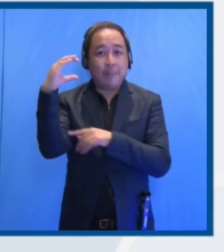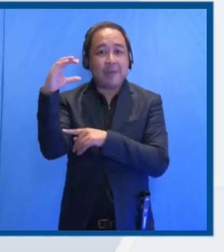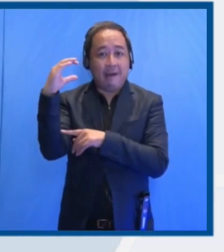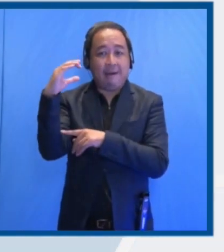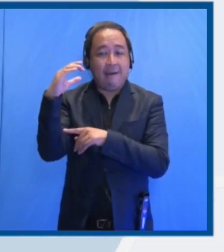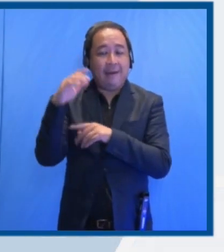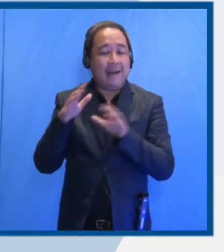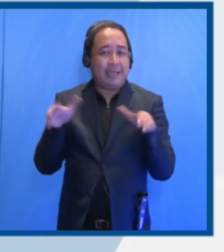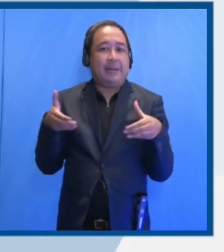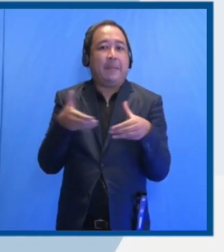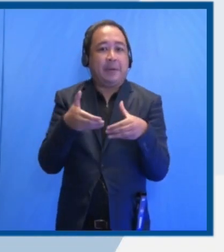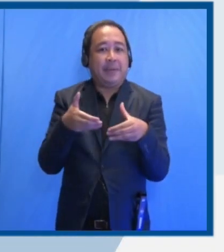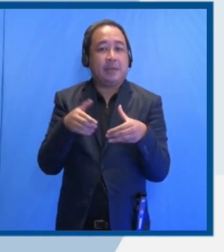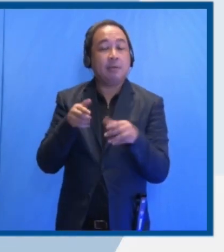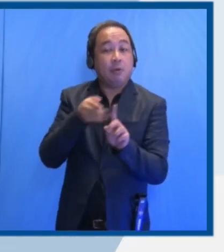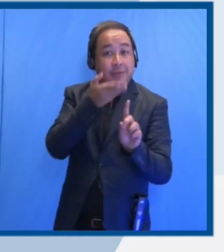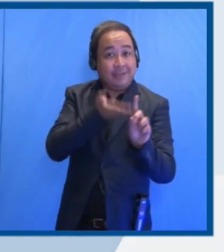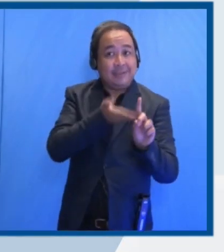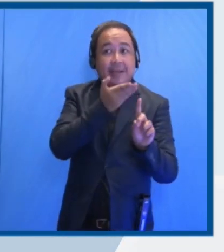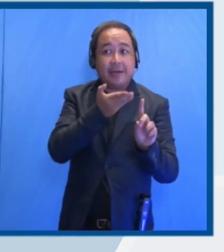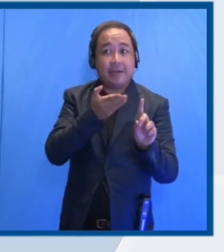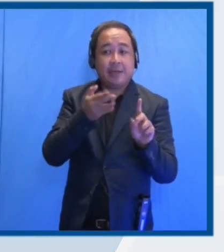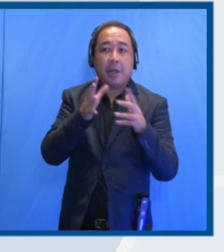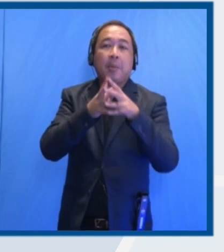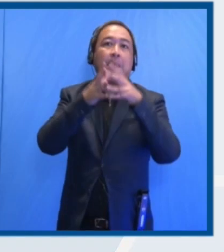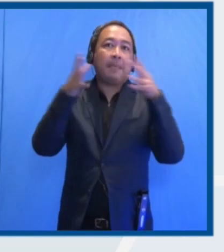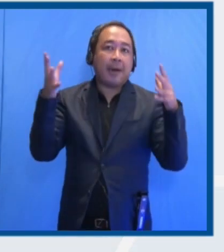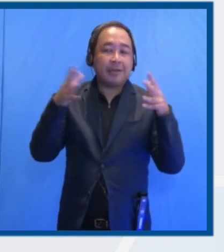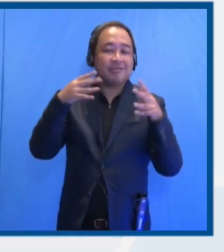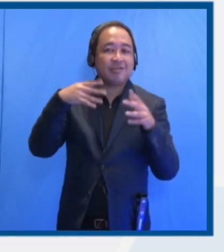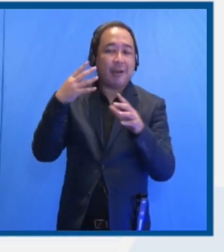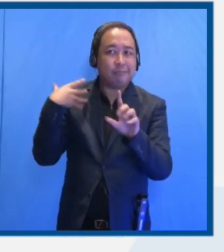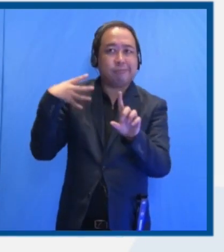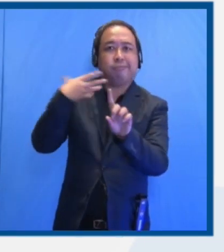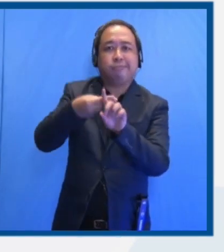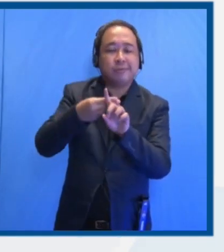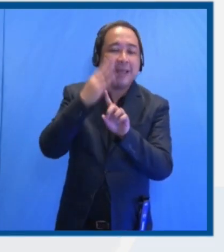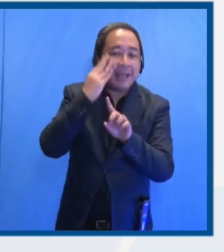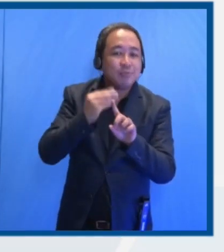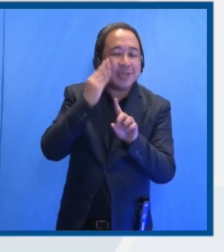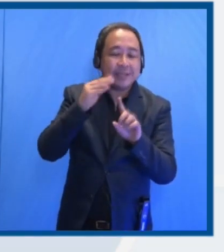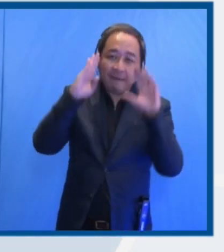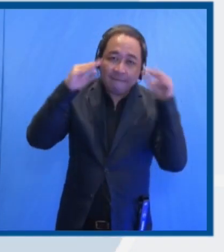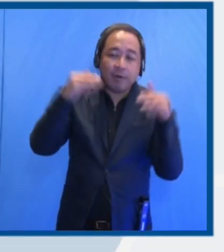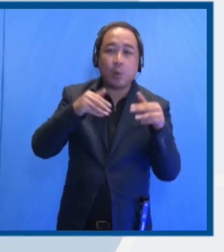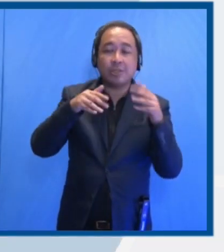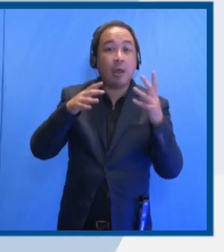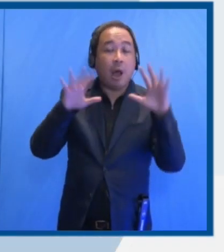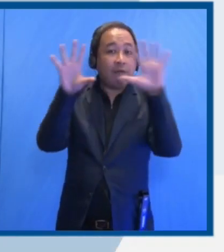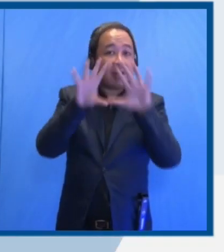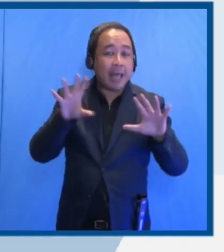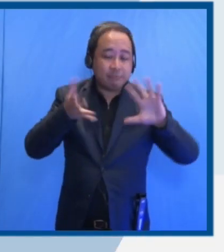Department. She has extensive experience working in the areas of climate change, disaster risk